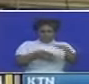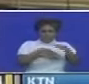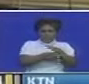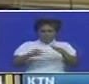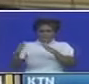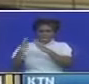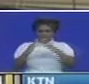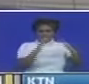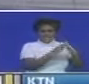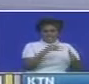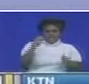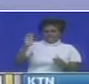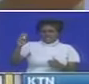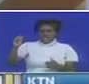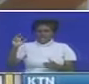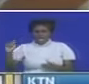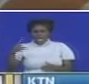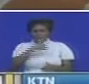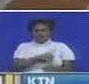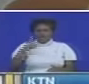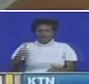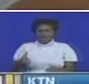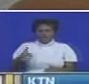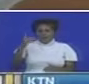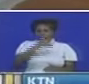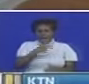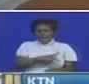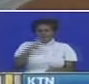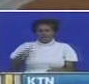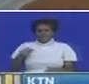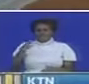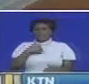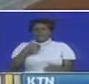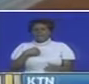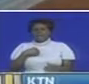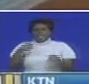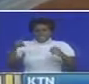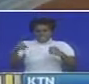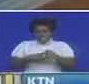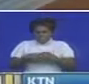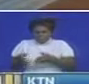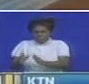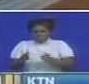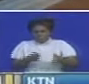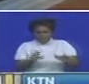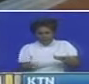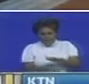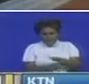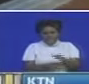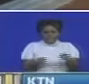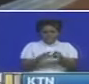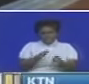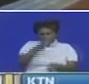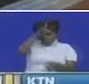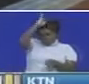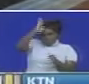Donholm, Southlands, Jacaranda, Kayole and Umoja estates will have a six-lane underpass, while the Jogo Road